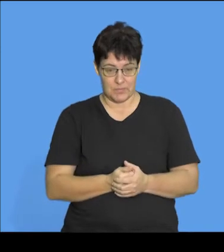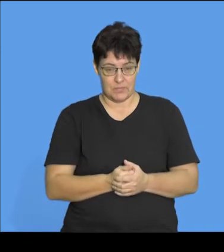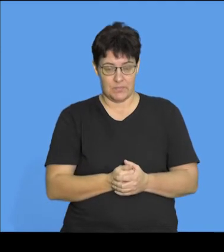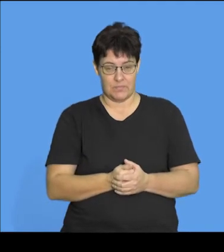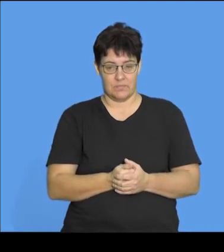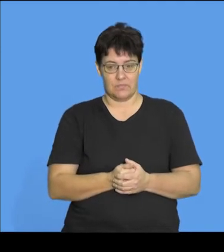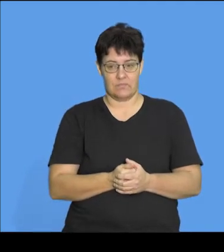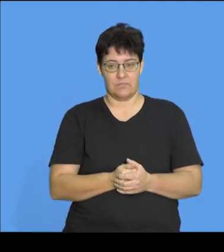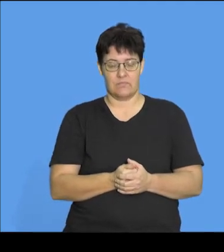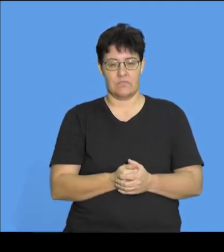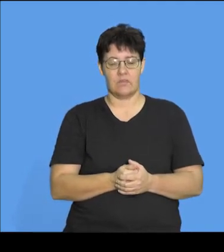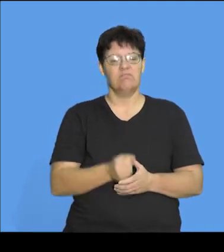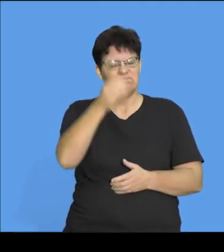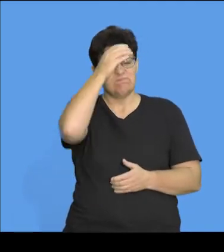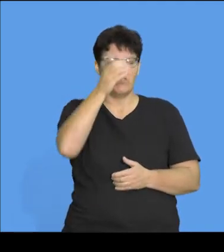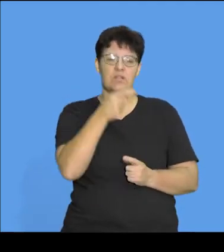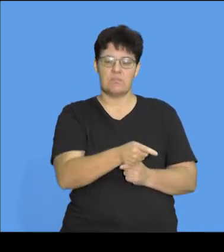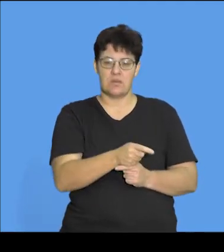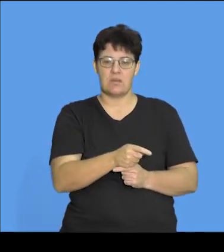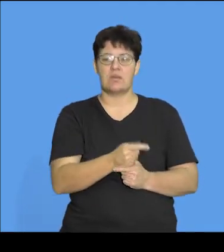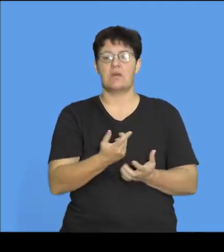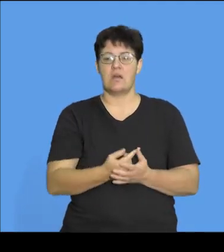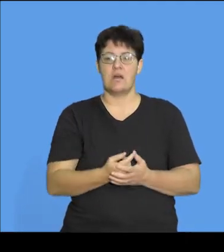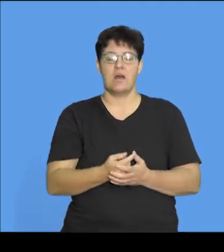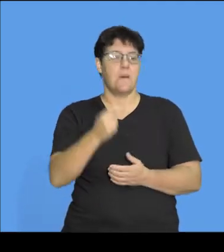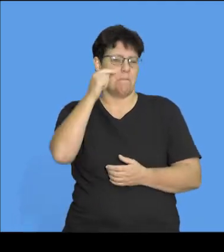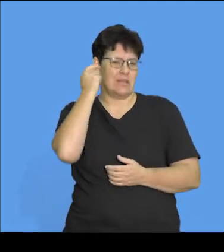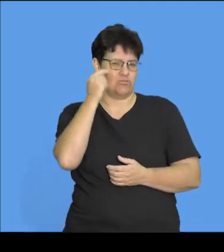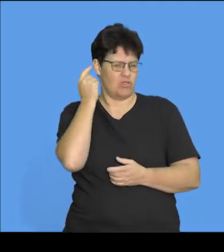Let's try and look at the concept of menstruation.